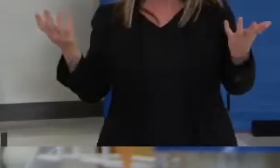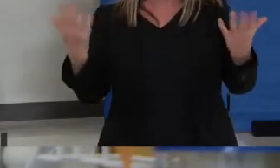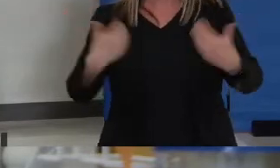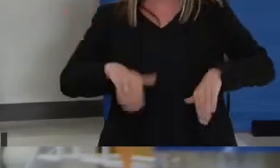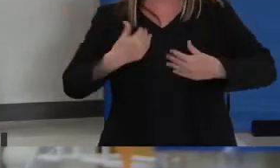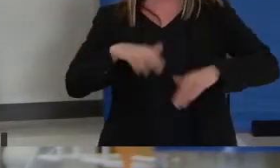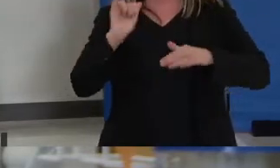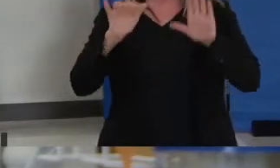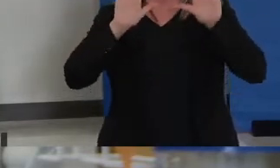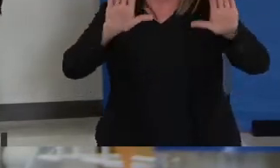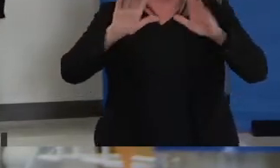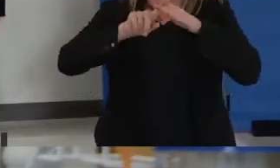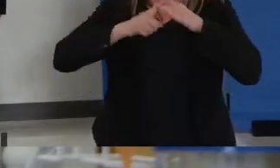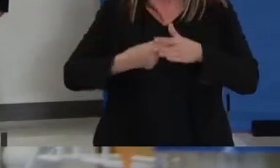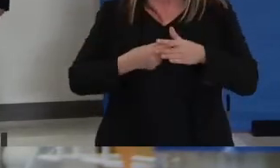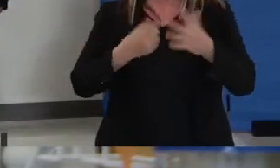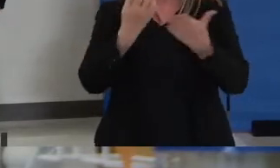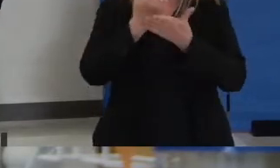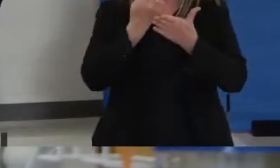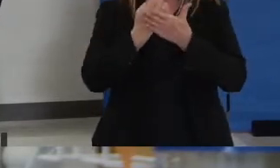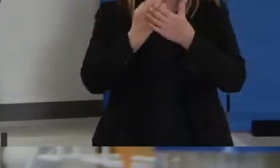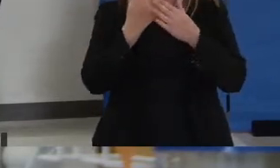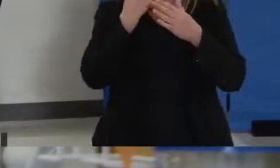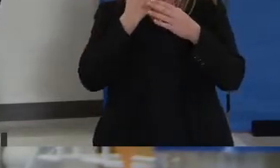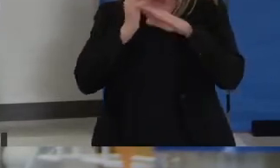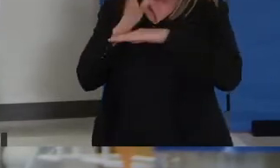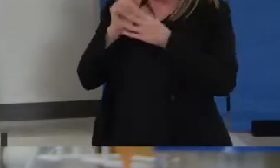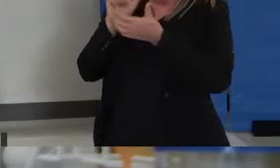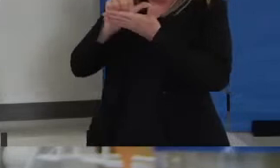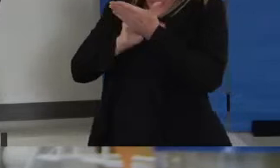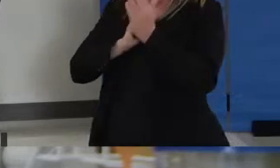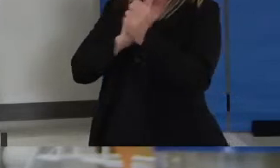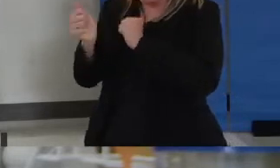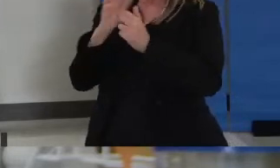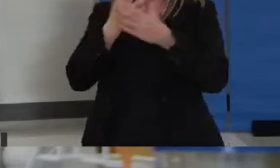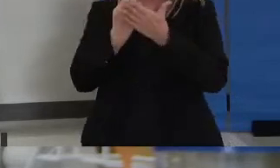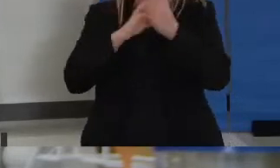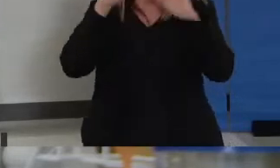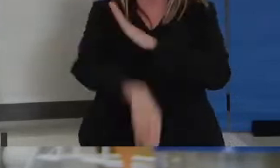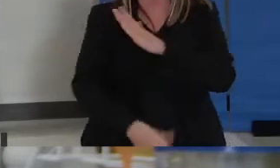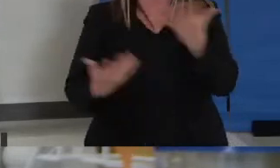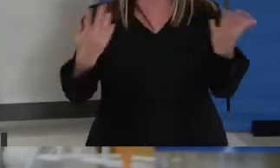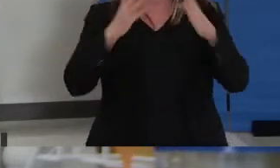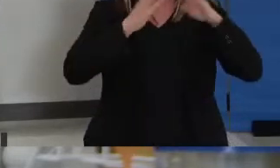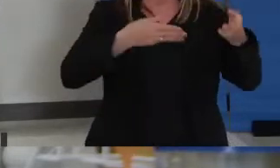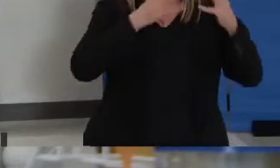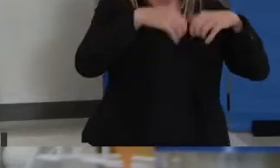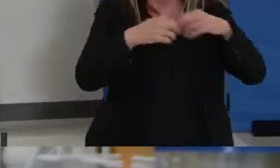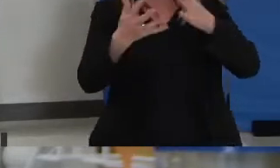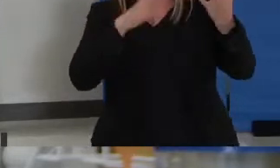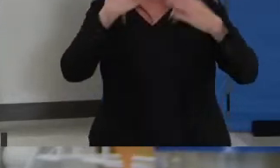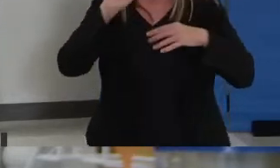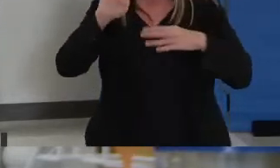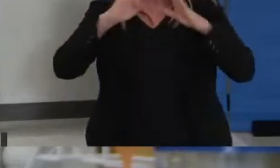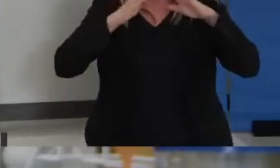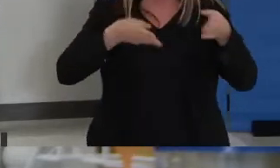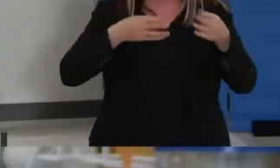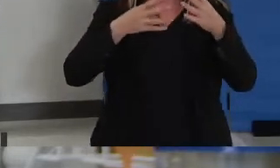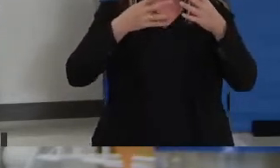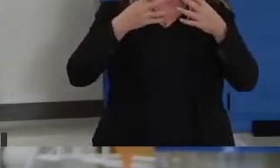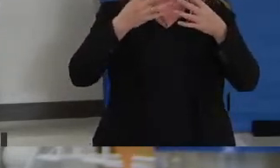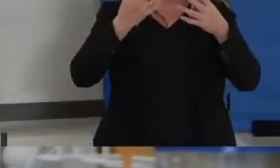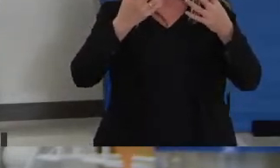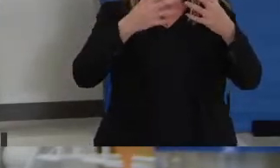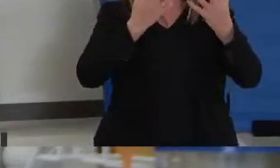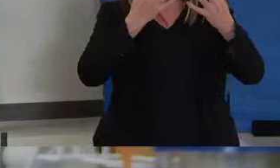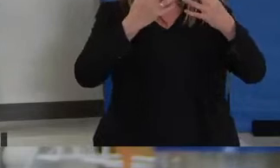a fantastic start. The economy fell out after that, right? Everything fell out after that. Housing went away. The clubhouses went away. All those places that